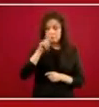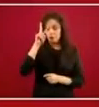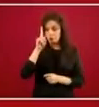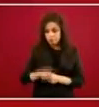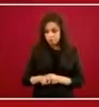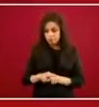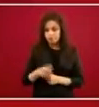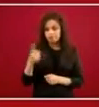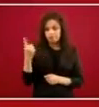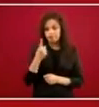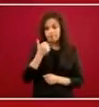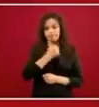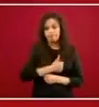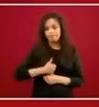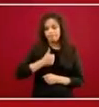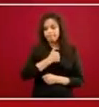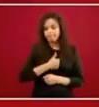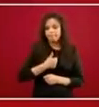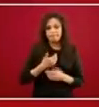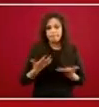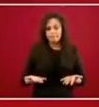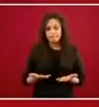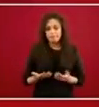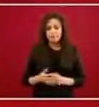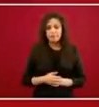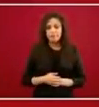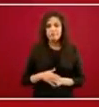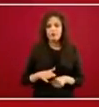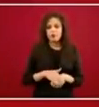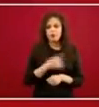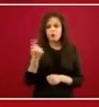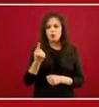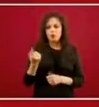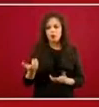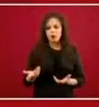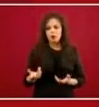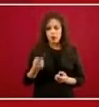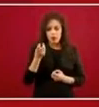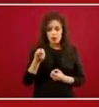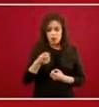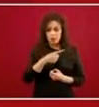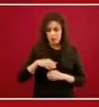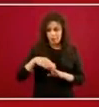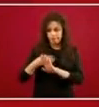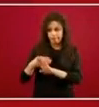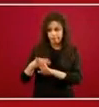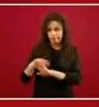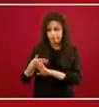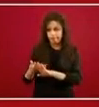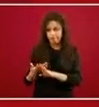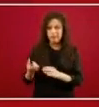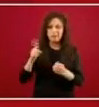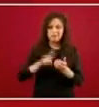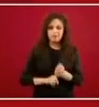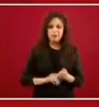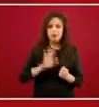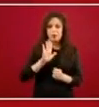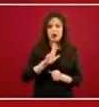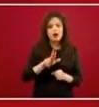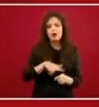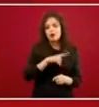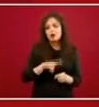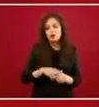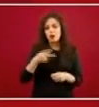cases that are isolated cases, but nevertheless are terrible. And